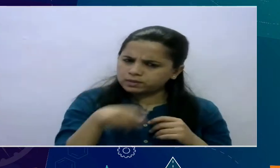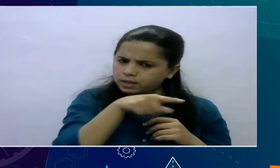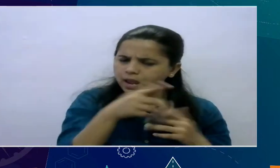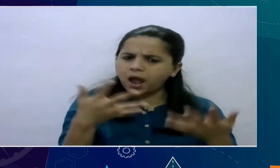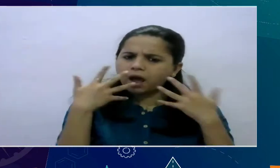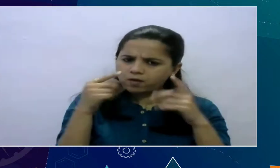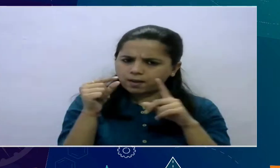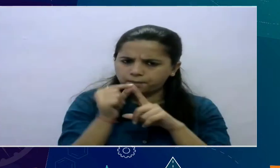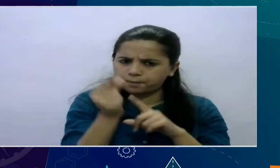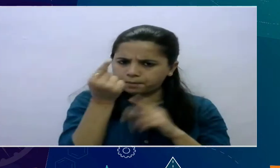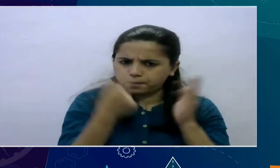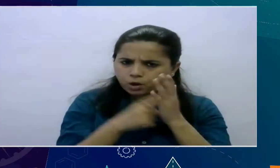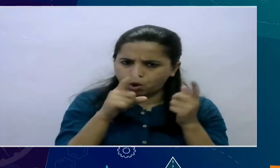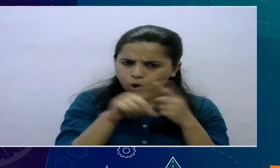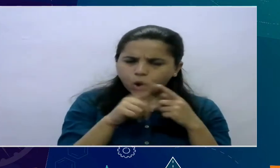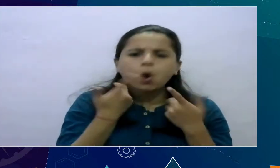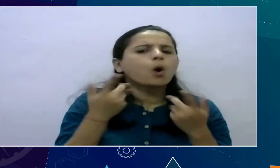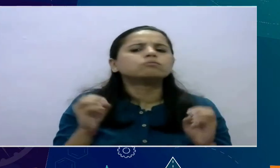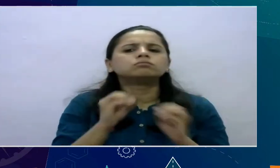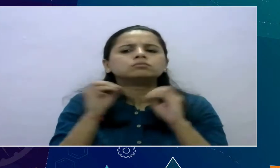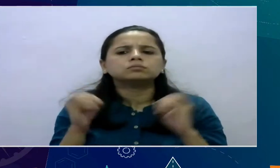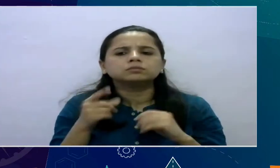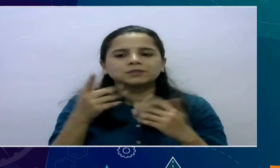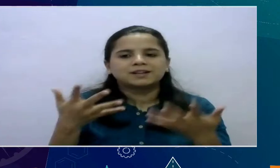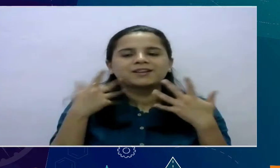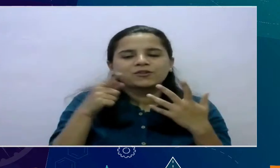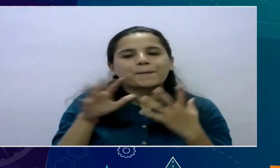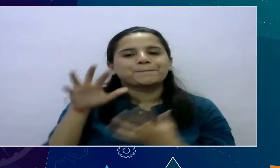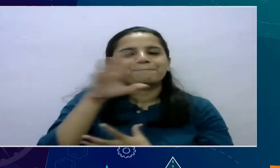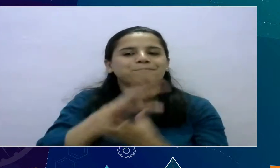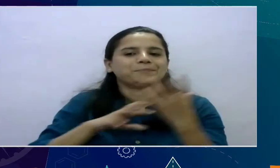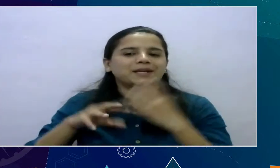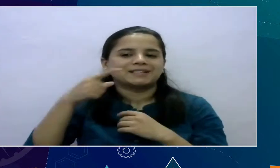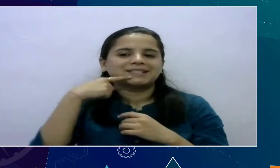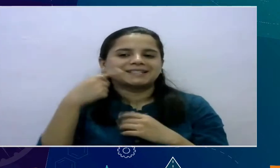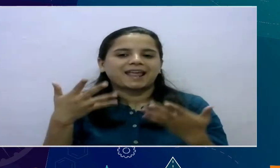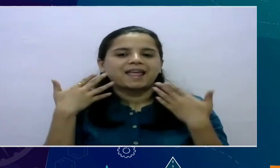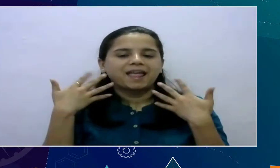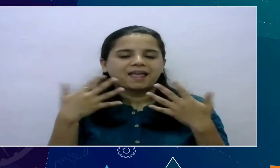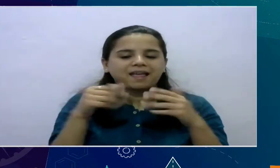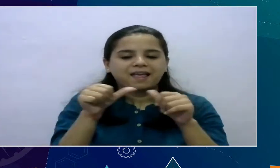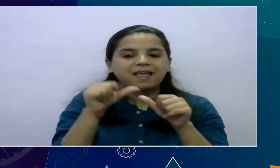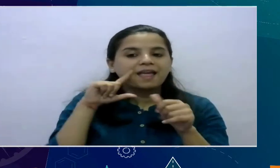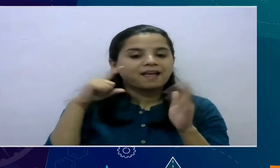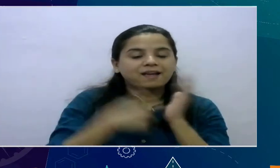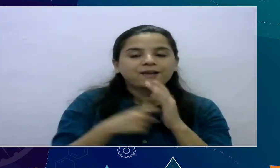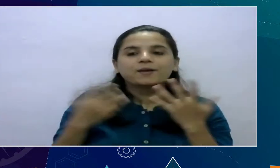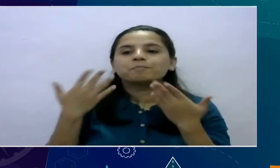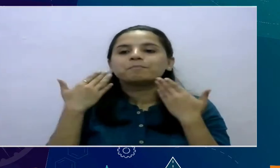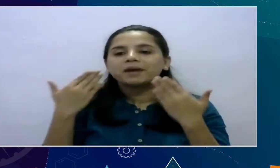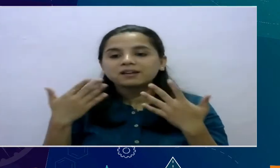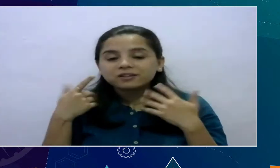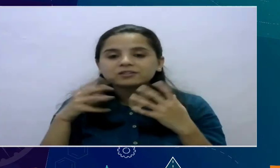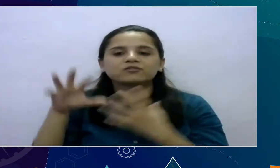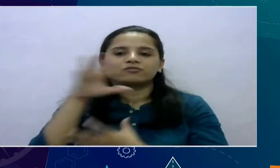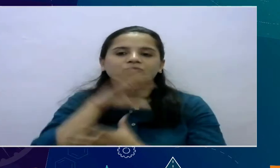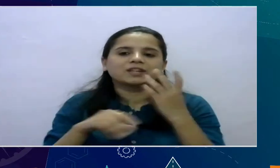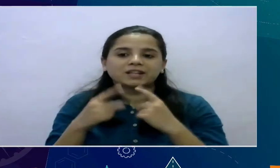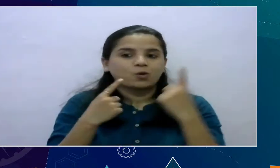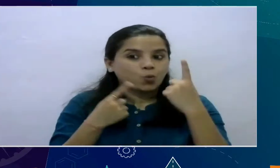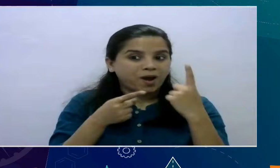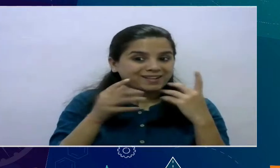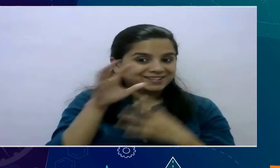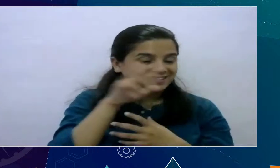substance? Air is basically a mixture. It Really? is not. It is not only one substance. It is